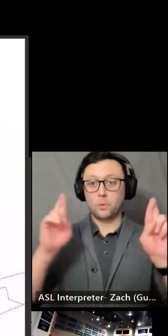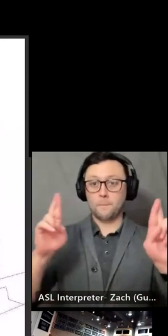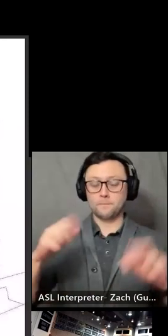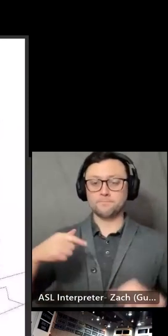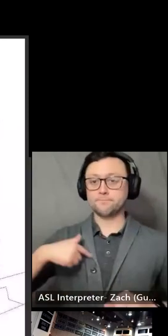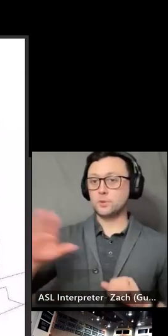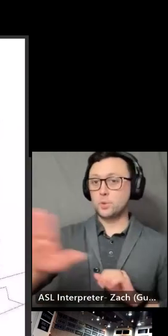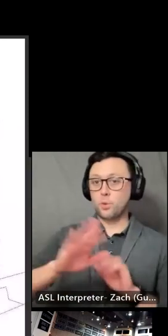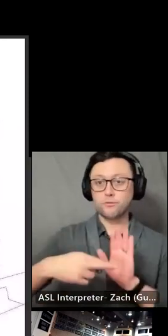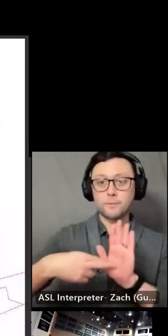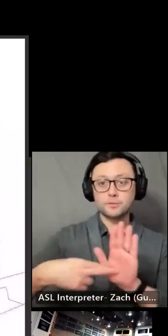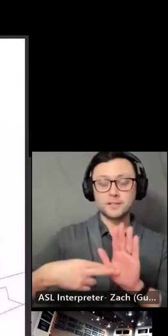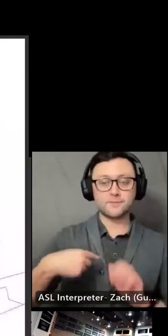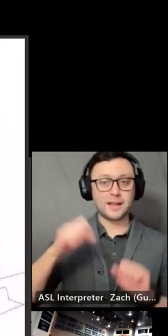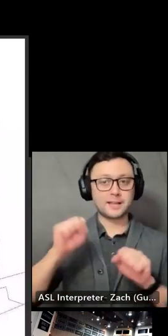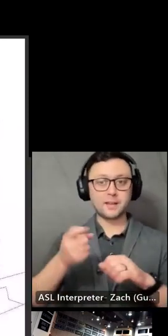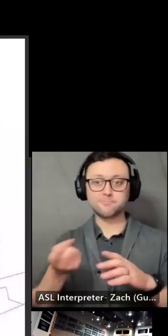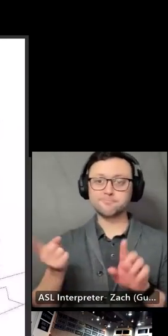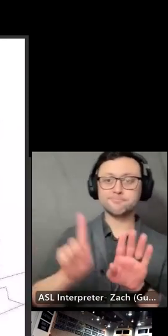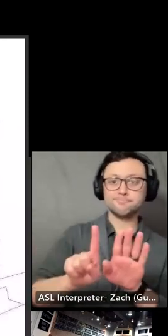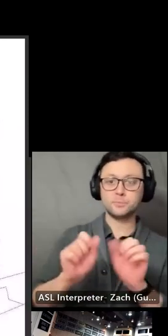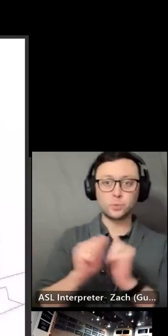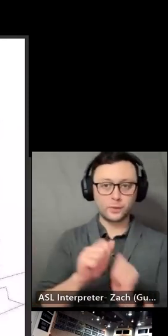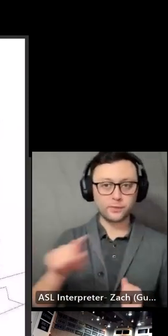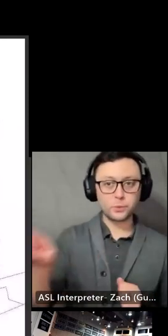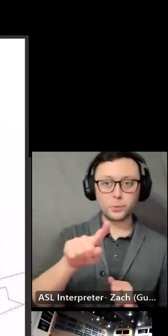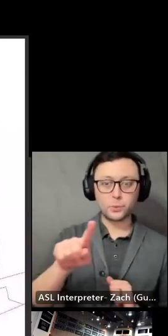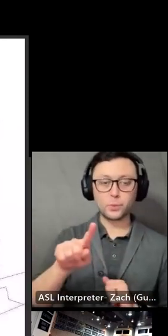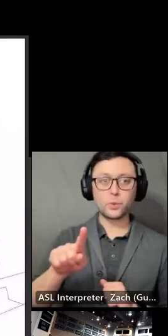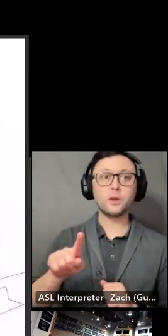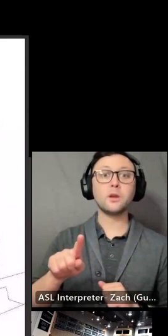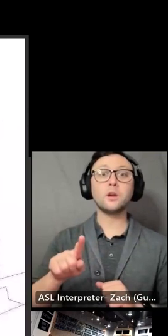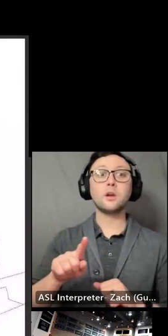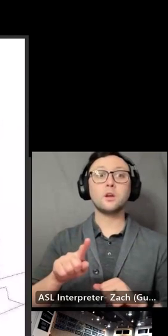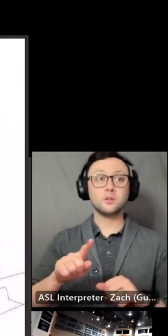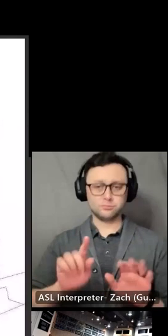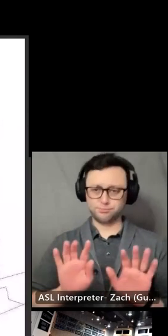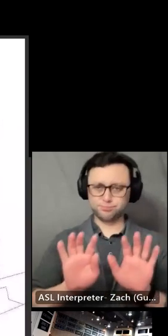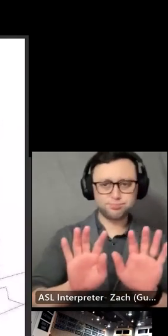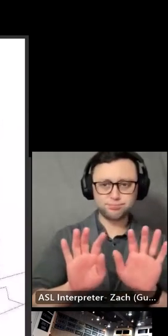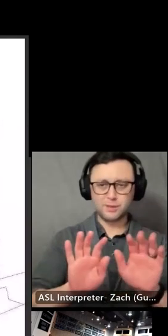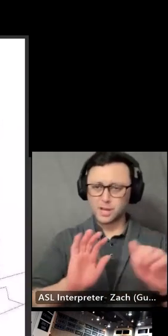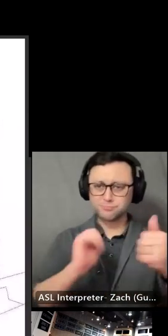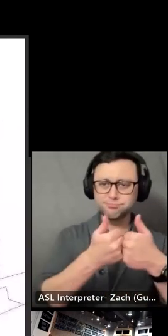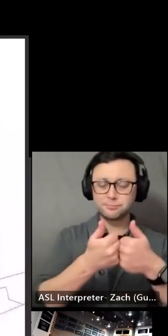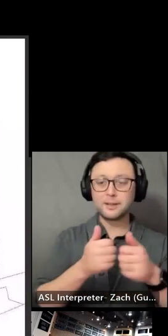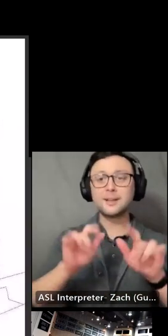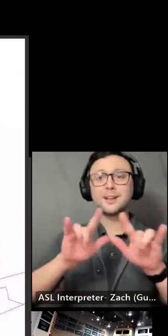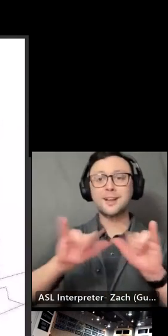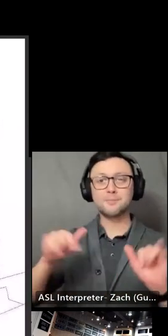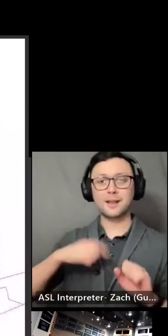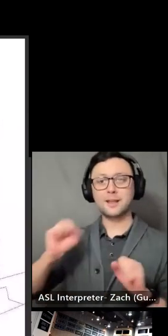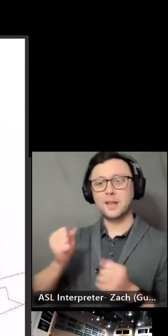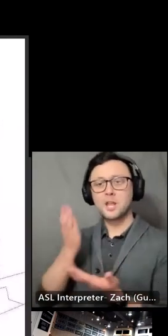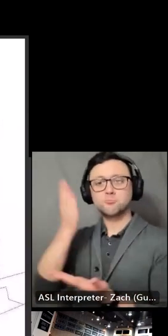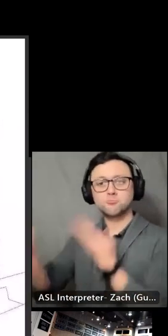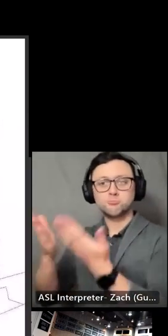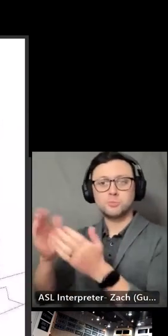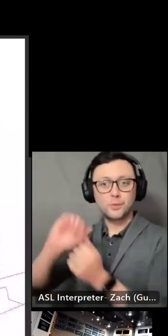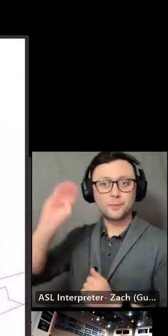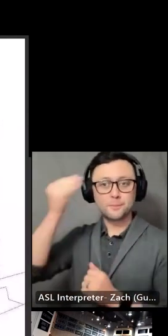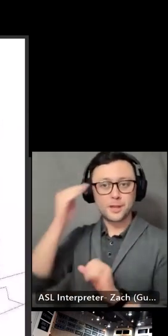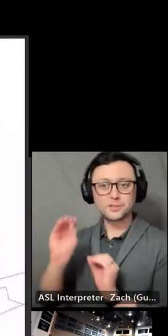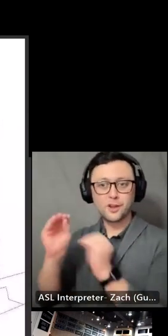stand beside you in that fight. And I can also work closely and collaboratively with the mayor's office to make sure and find a way for us to do